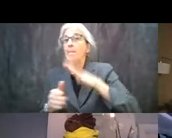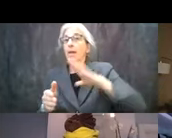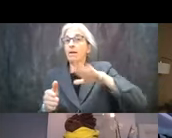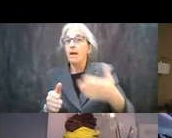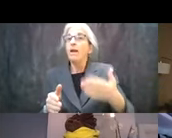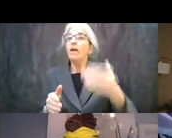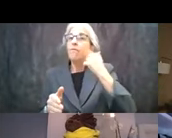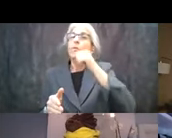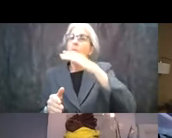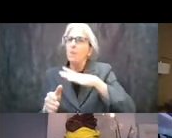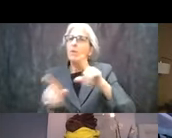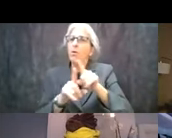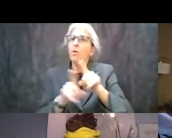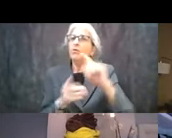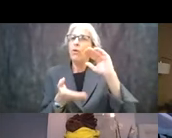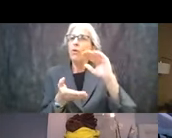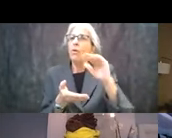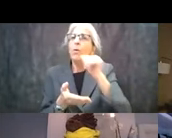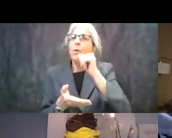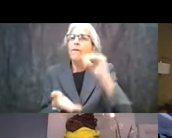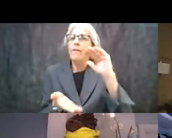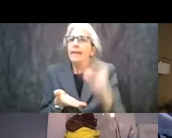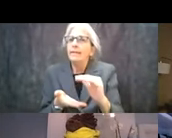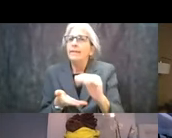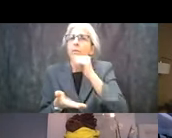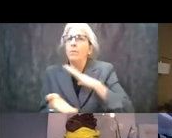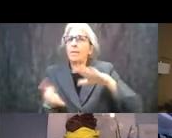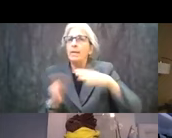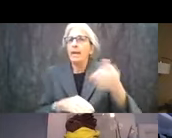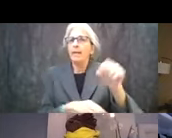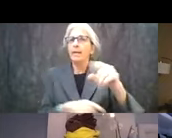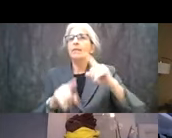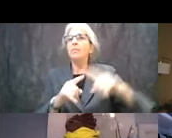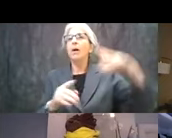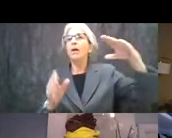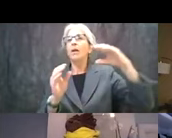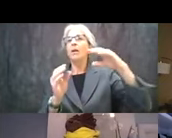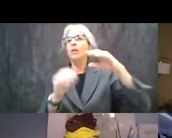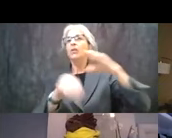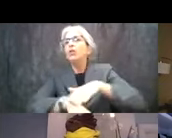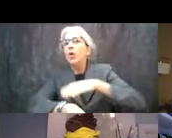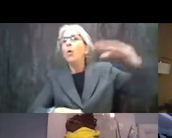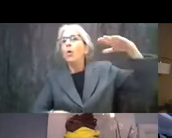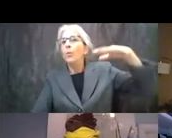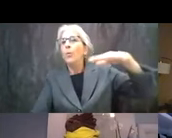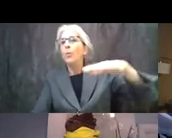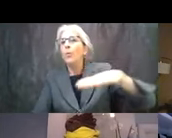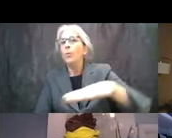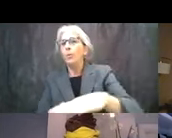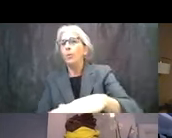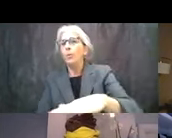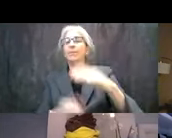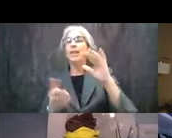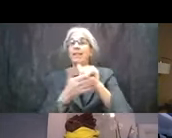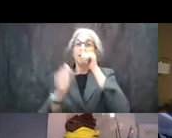And as I said, this is a complicated, lots of things go into this. This also hides the fact that,